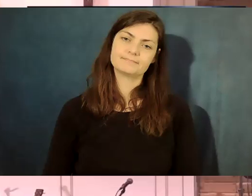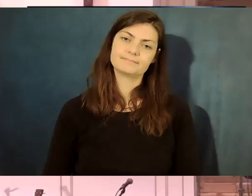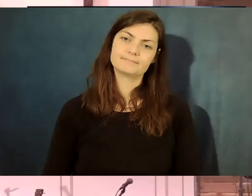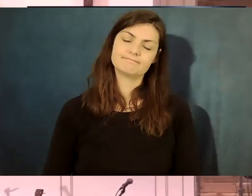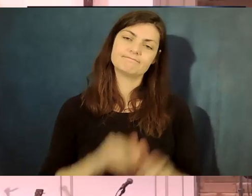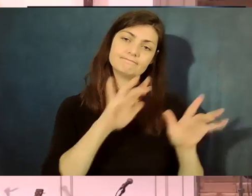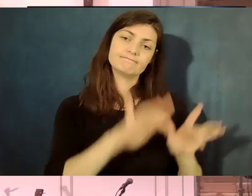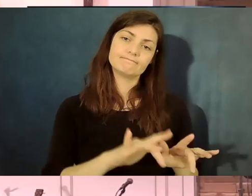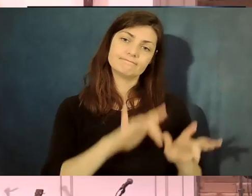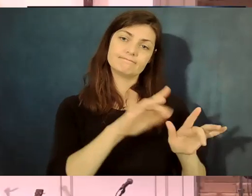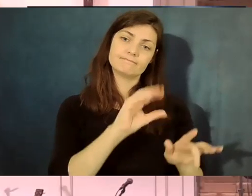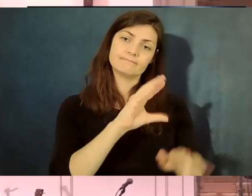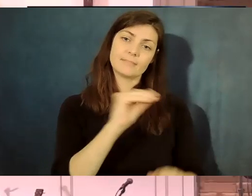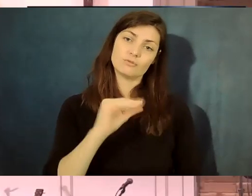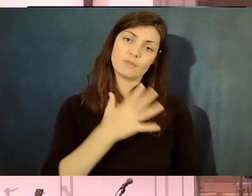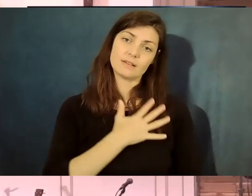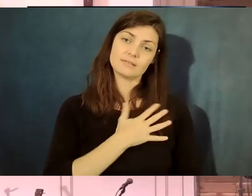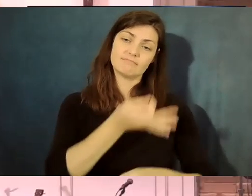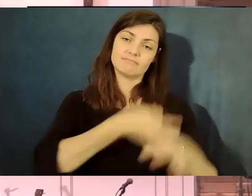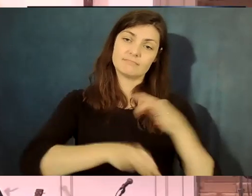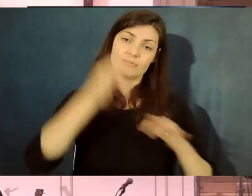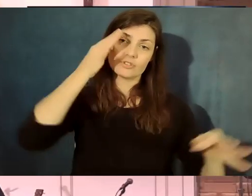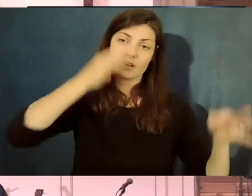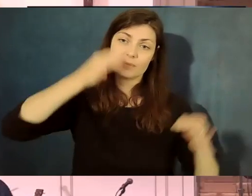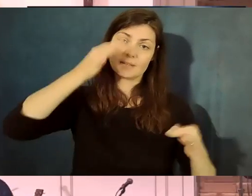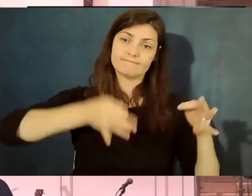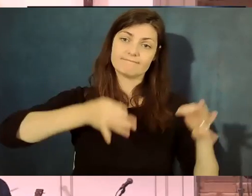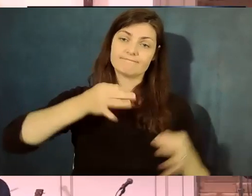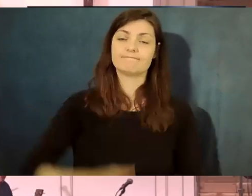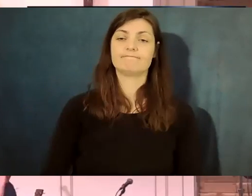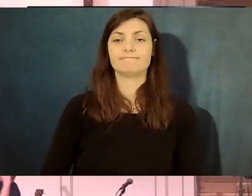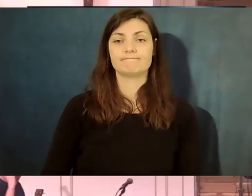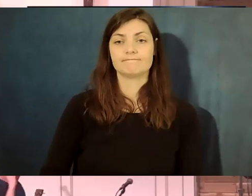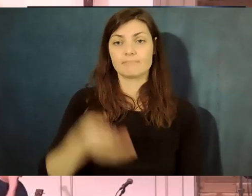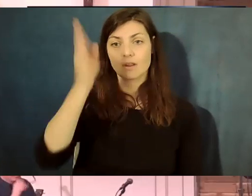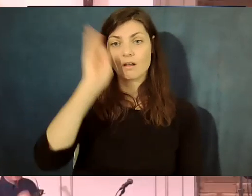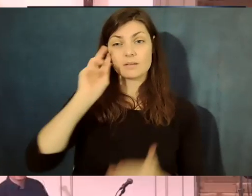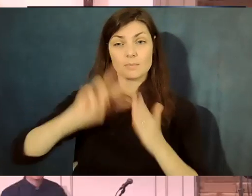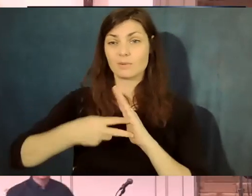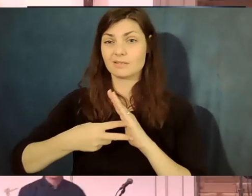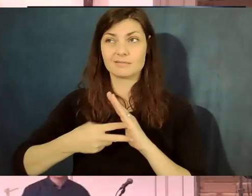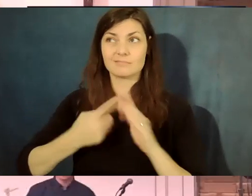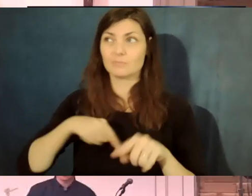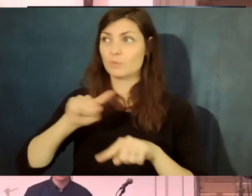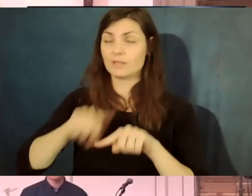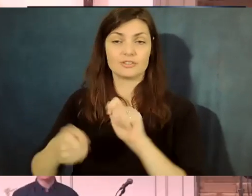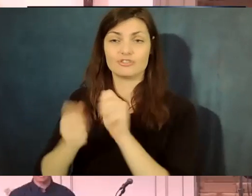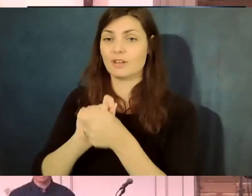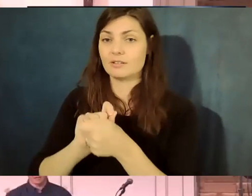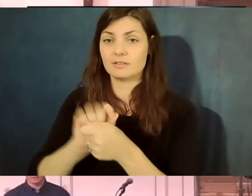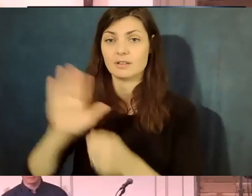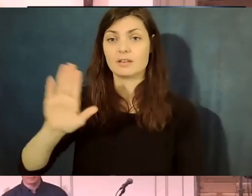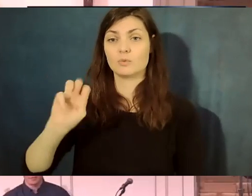Mercy and grace over judgment. God's purposes are unchanging. His will is always